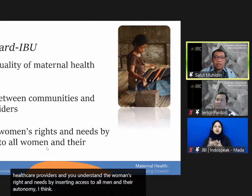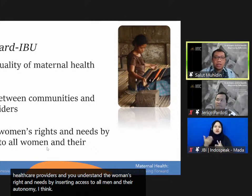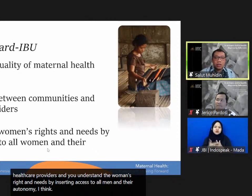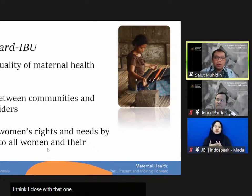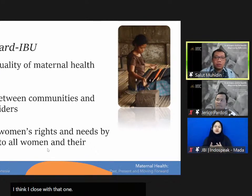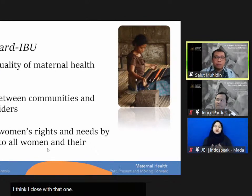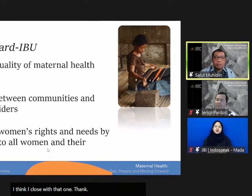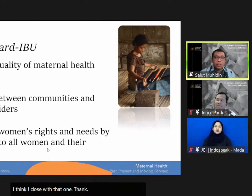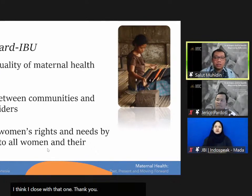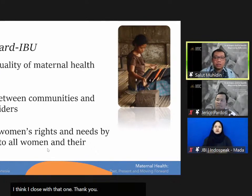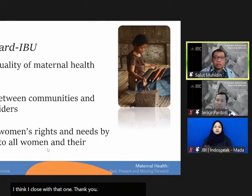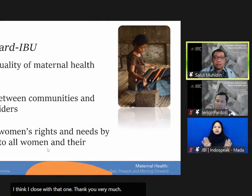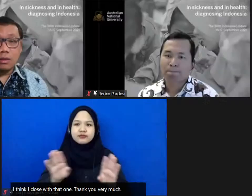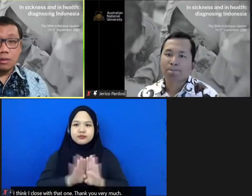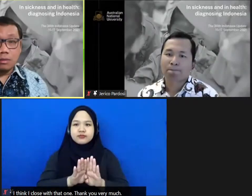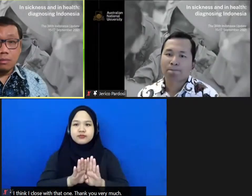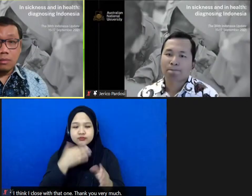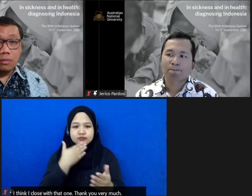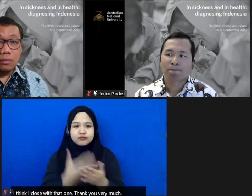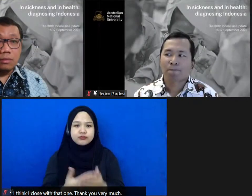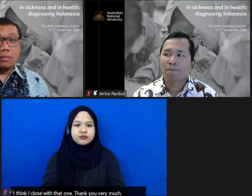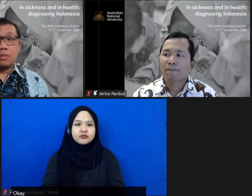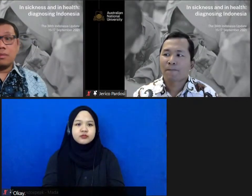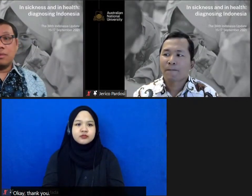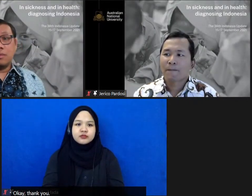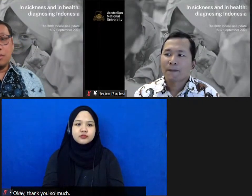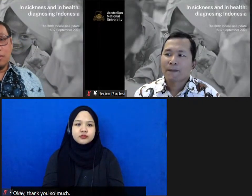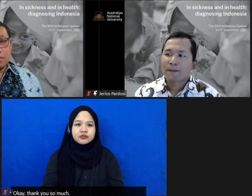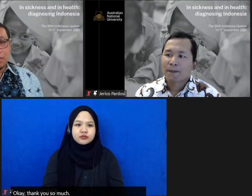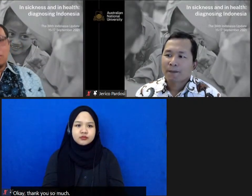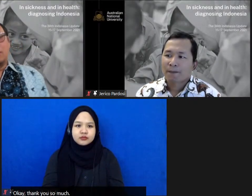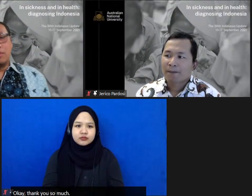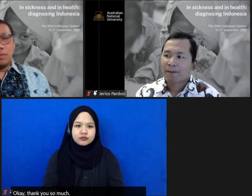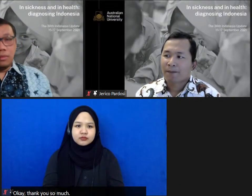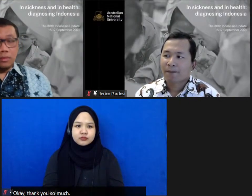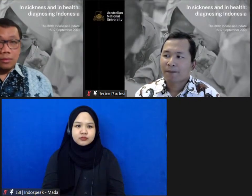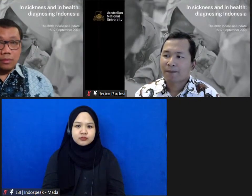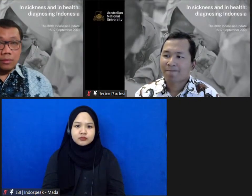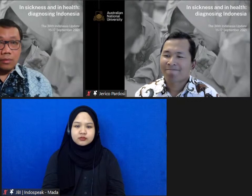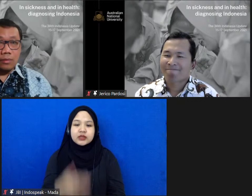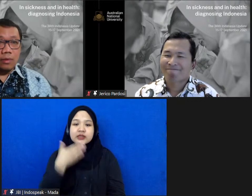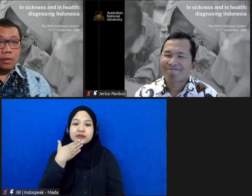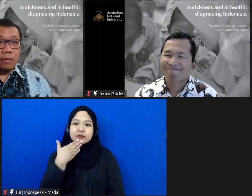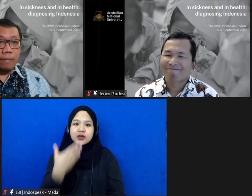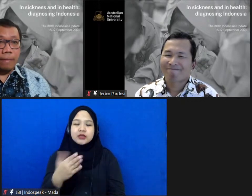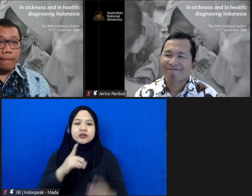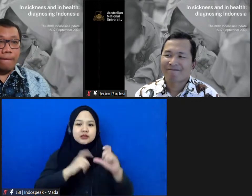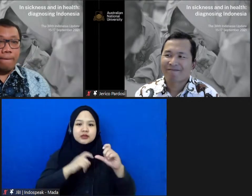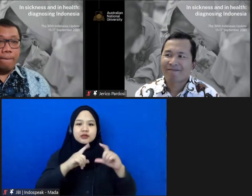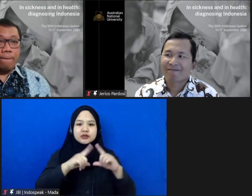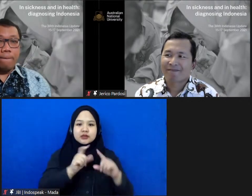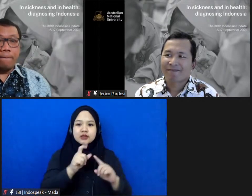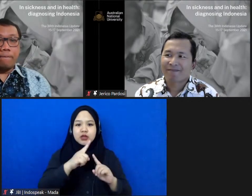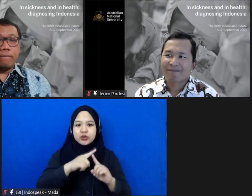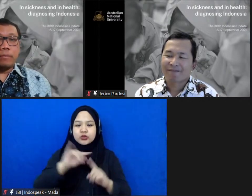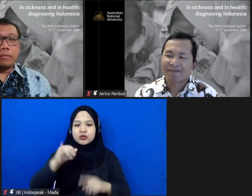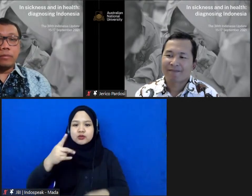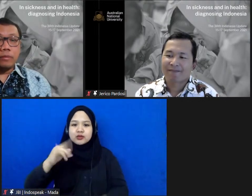one. Thank you very much. Okay, thank you so much, Mas Salut and Mas Jericho.